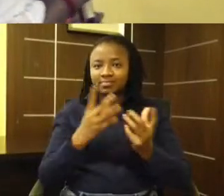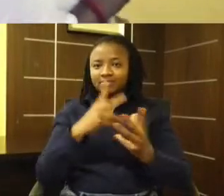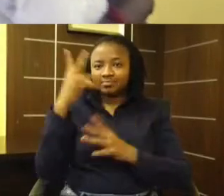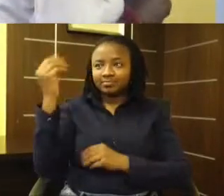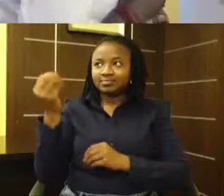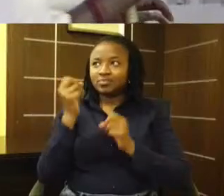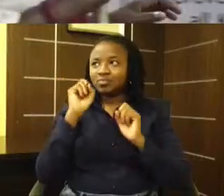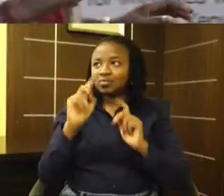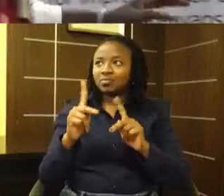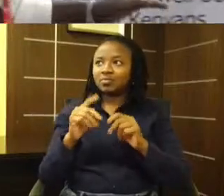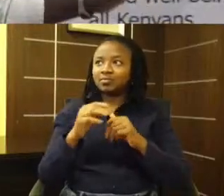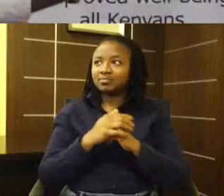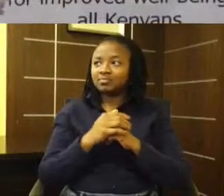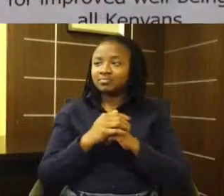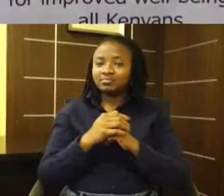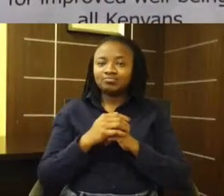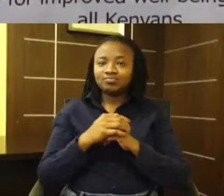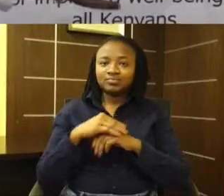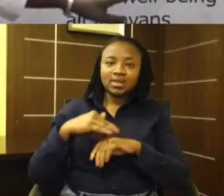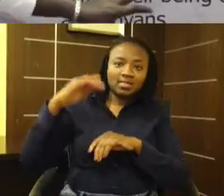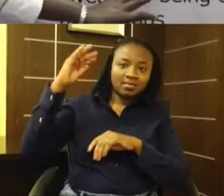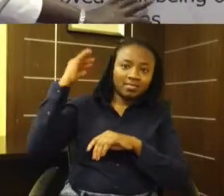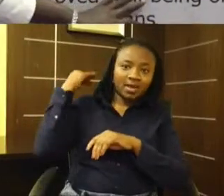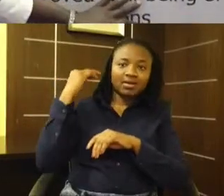Back is this.